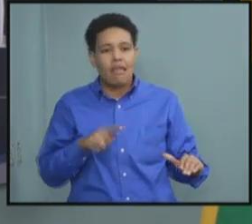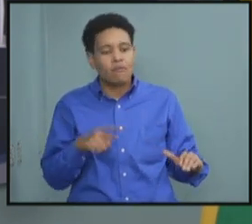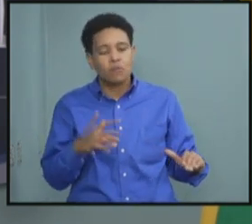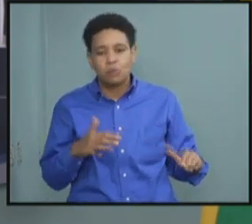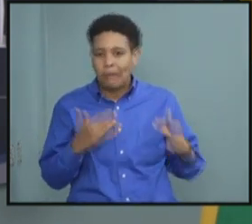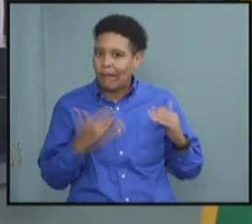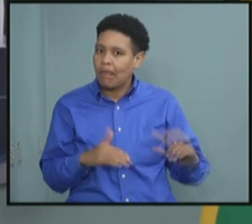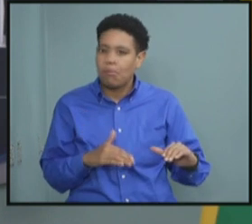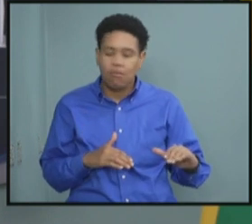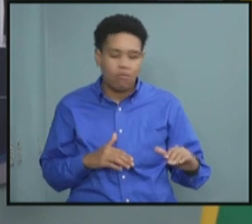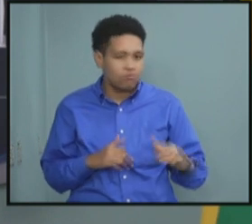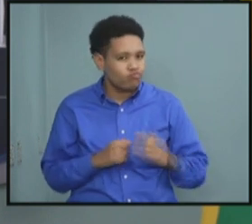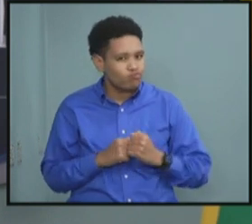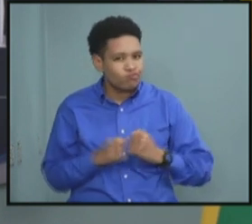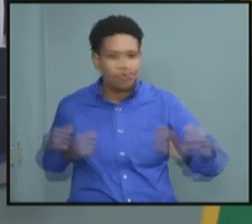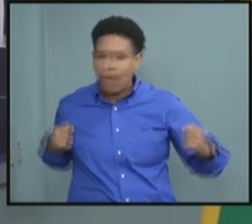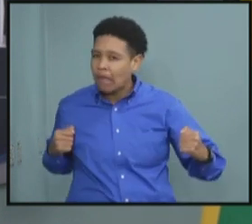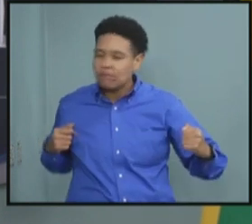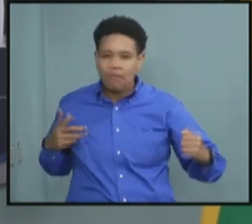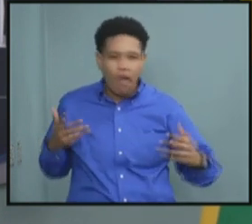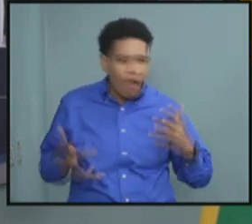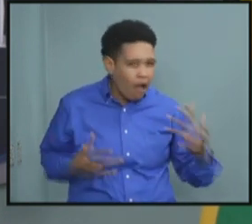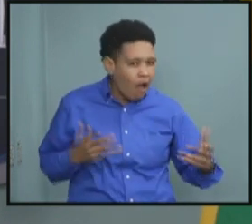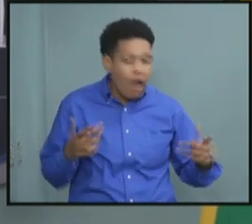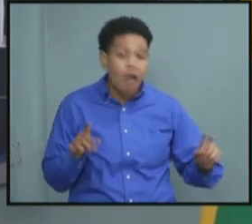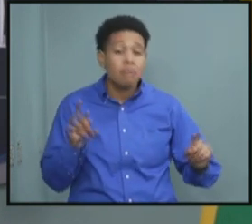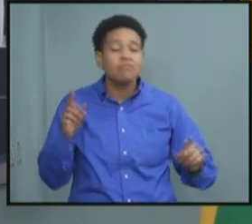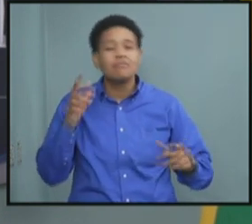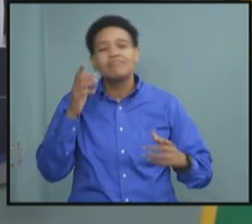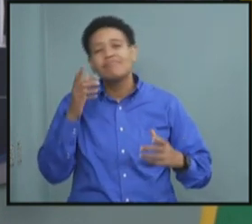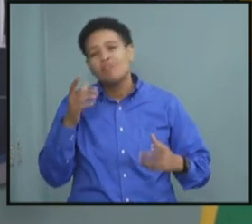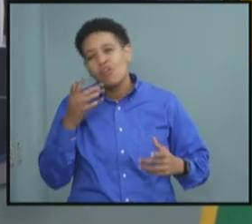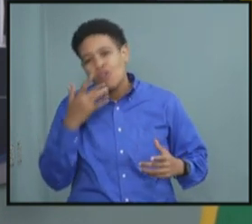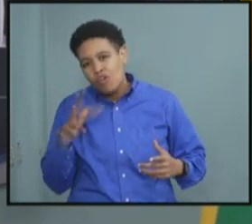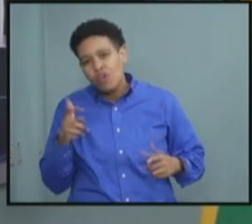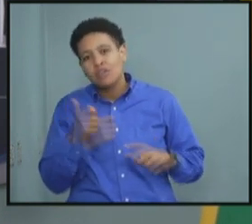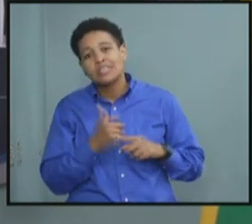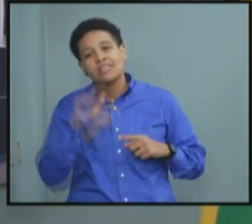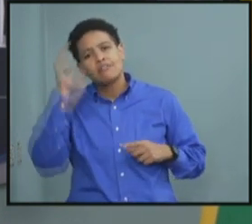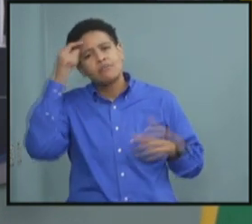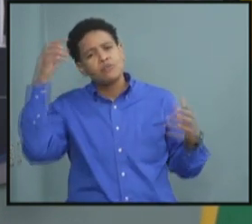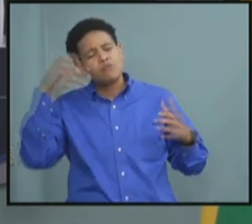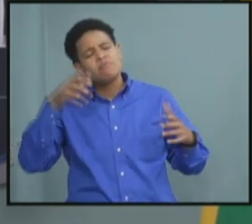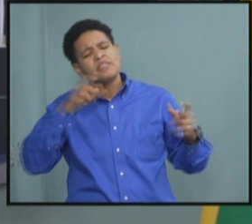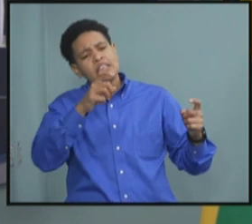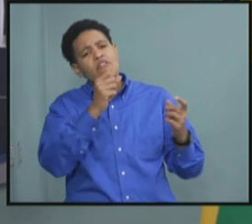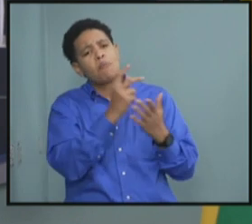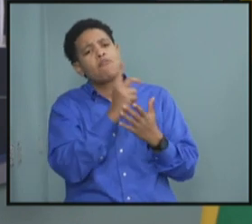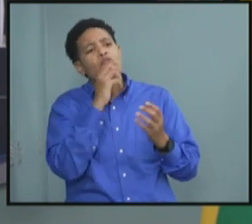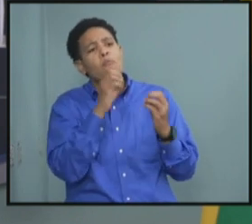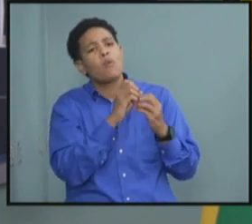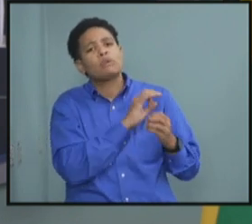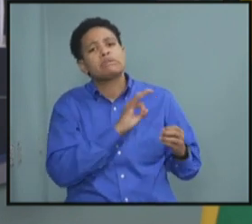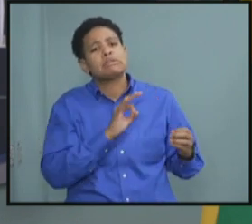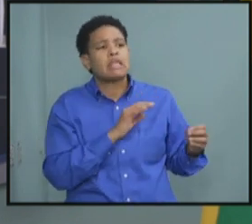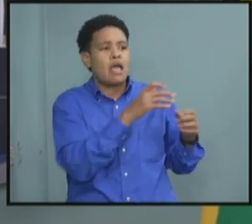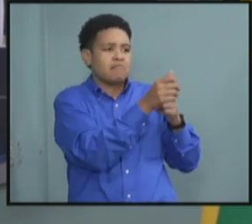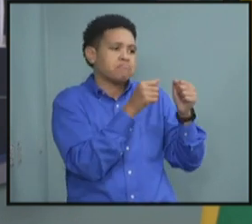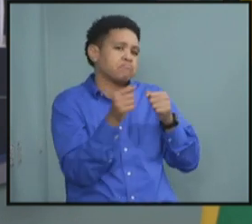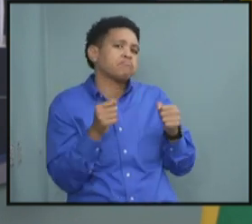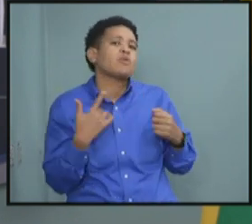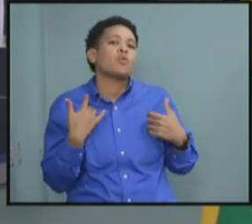Fortunately, the Cabinet has given approval for additional capacity to be engaged, and we are now actively in the process